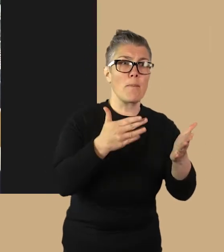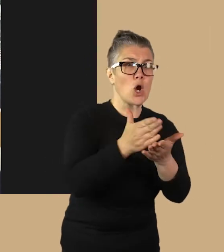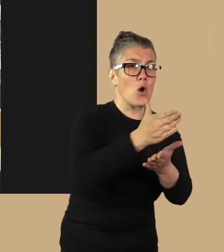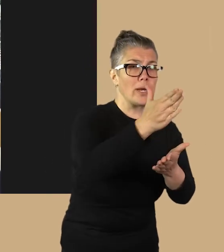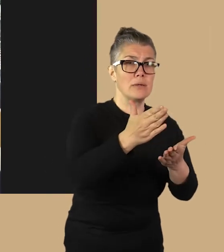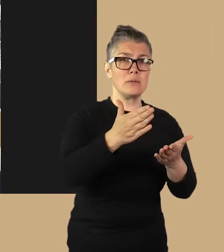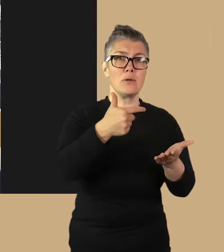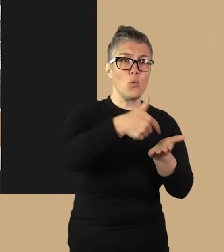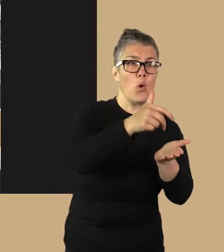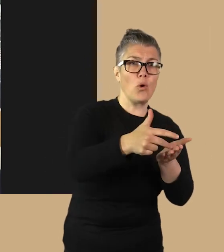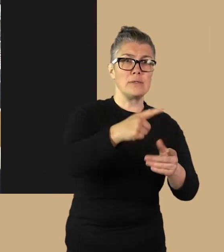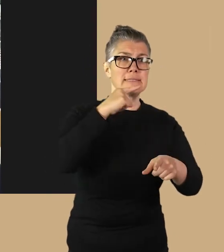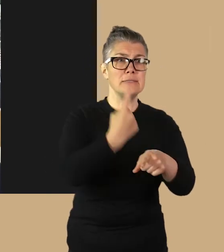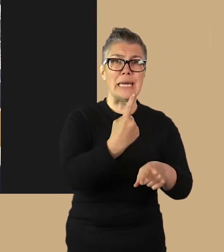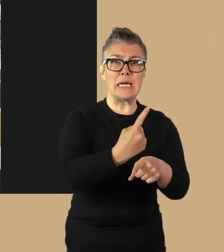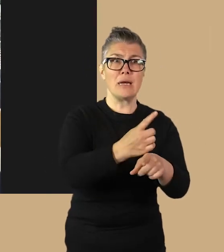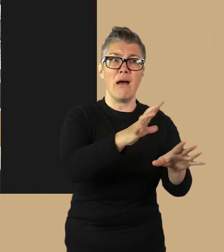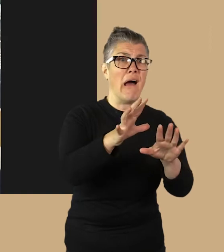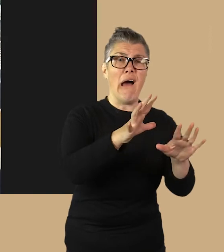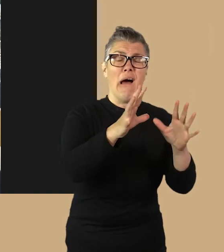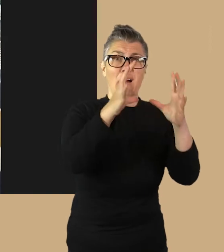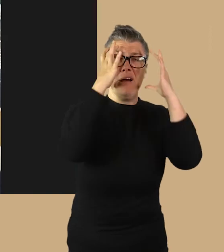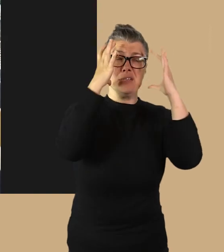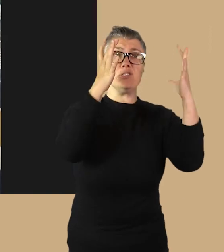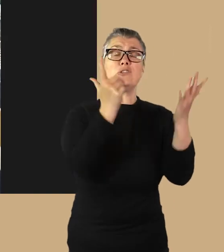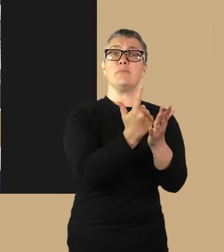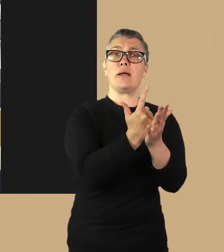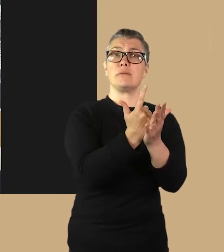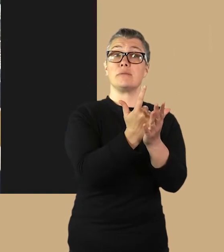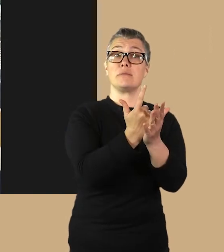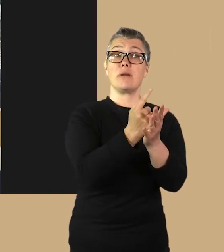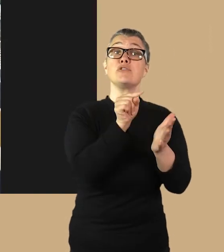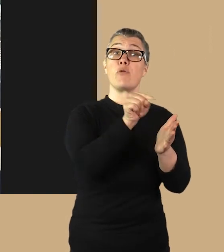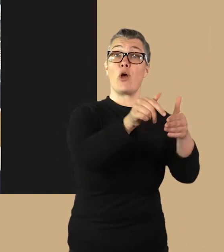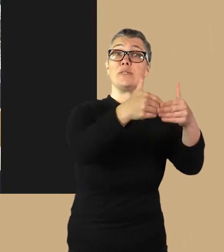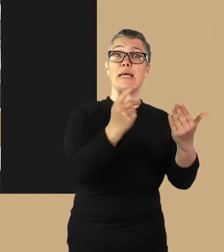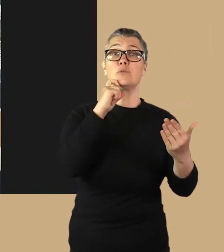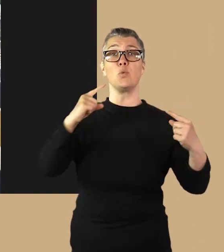literally impossible. So on those days, I actually have a wheelchair.